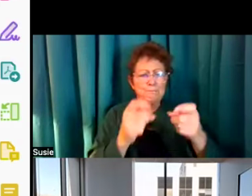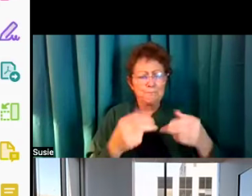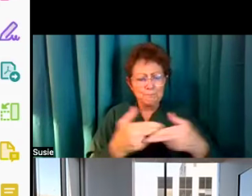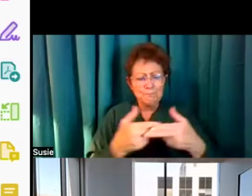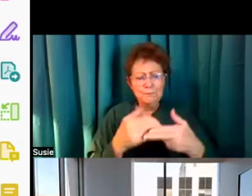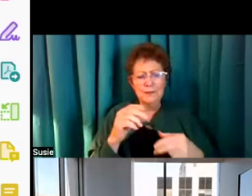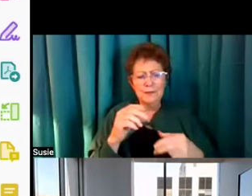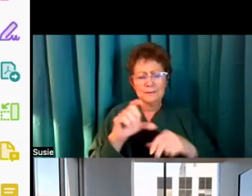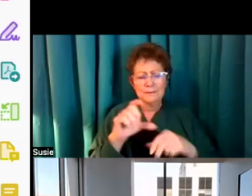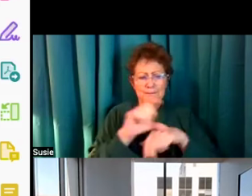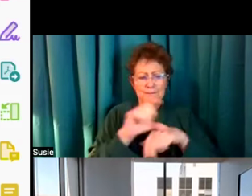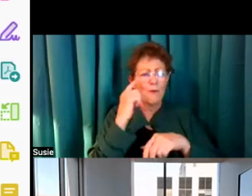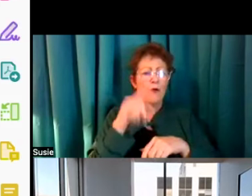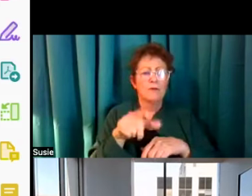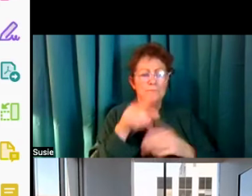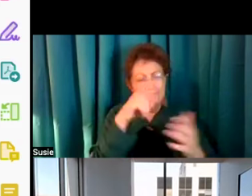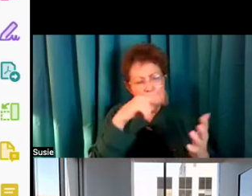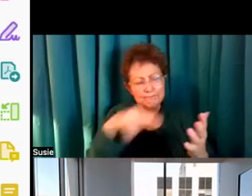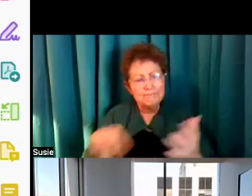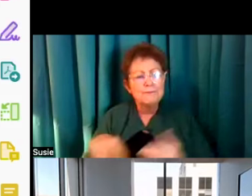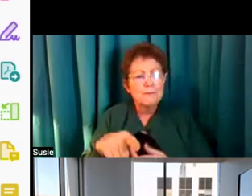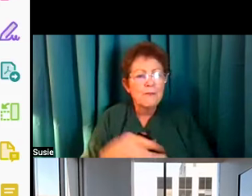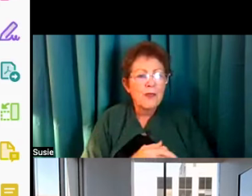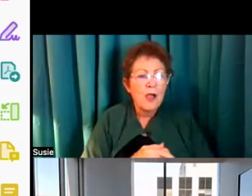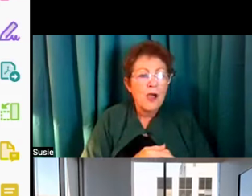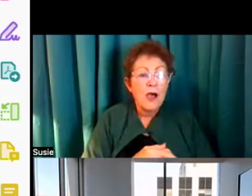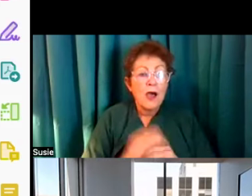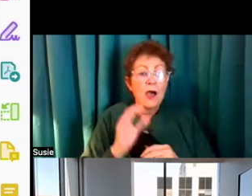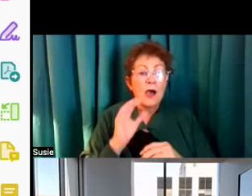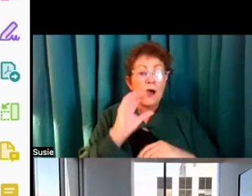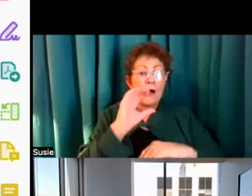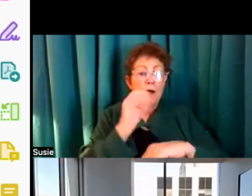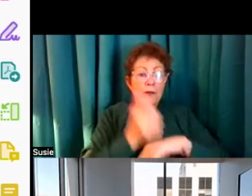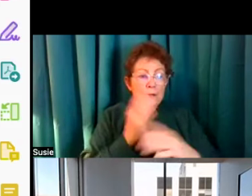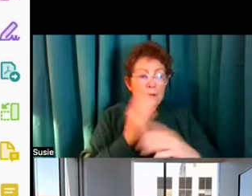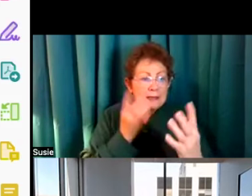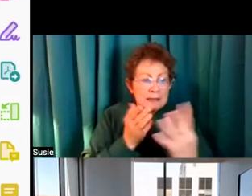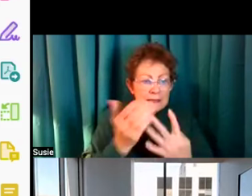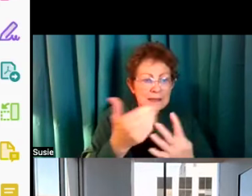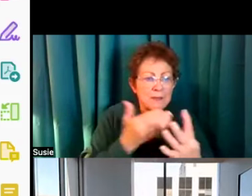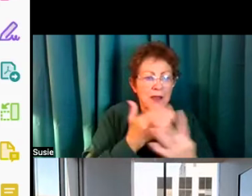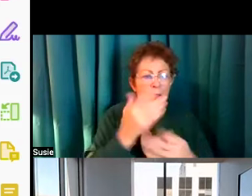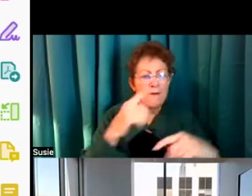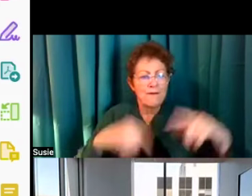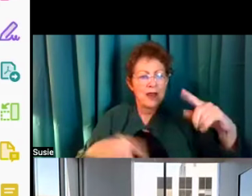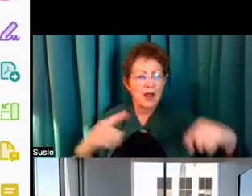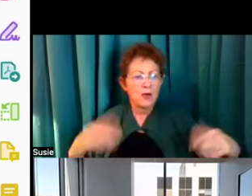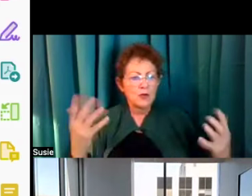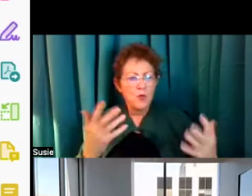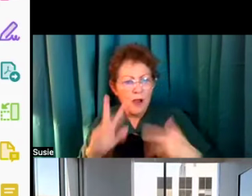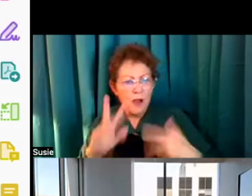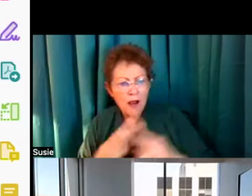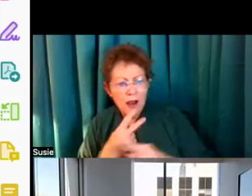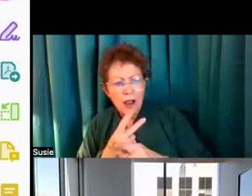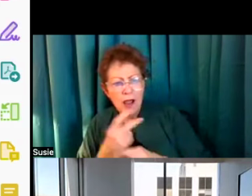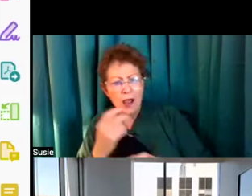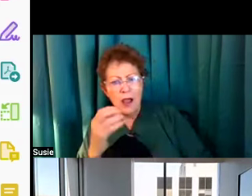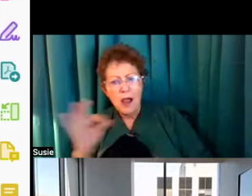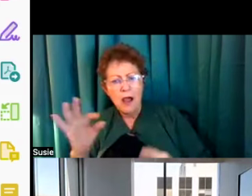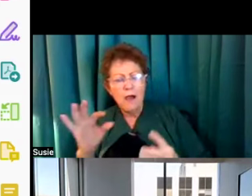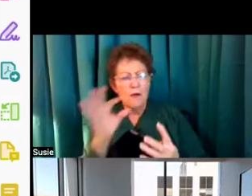But key is the governance, right? Different fiduciary duties. Transparency can vary when you're talking about what kind of alternative